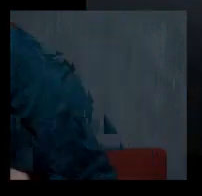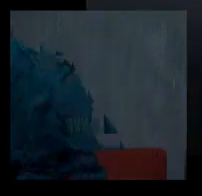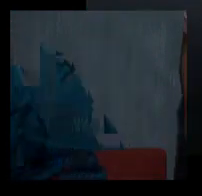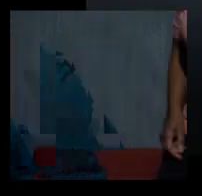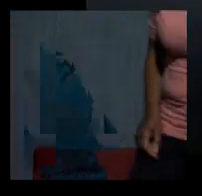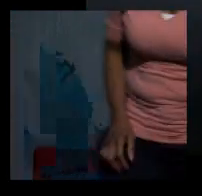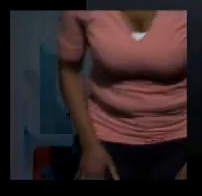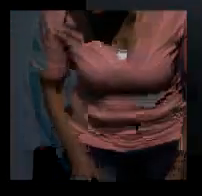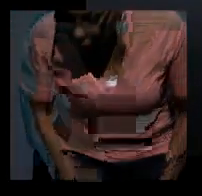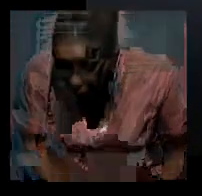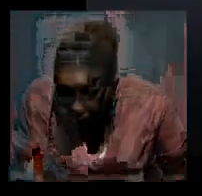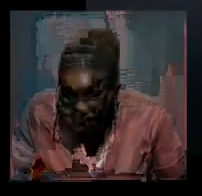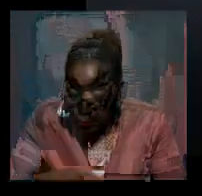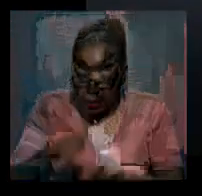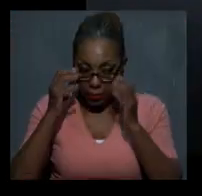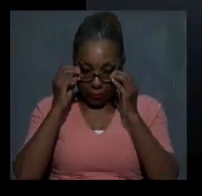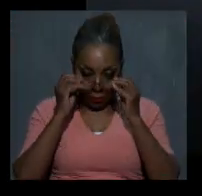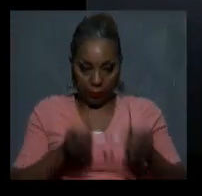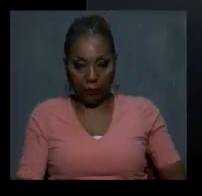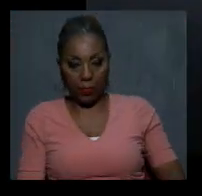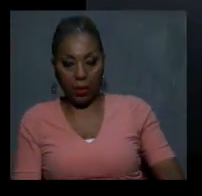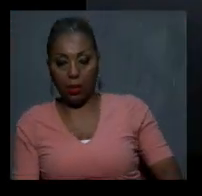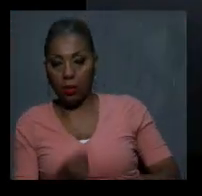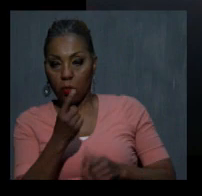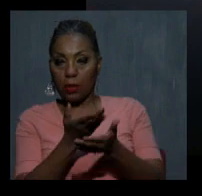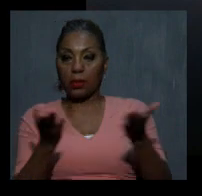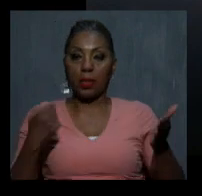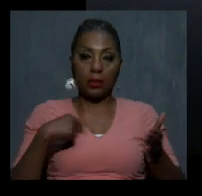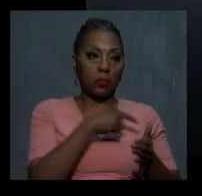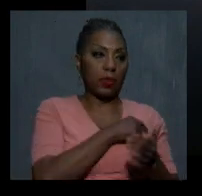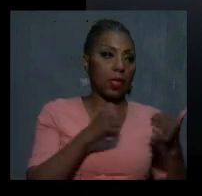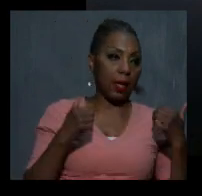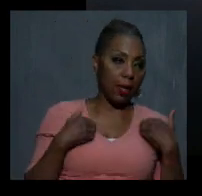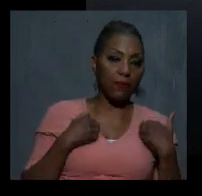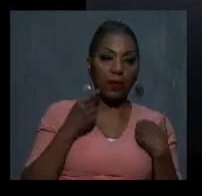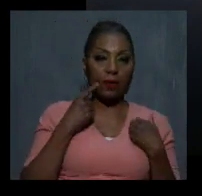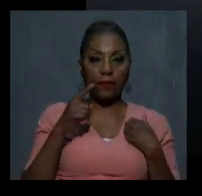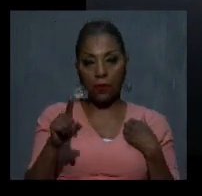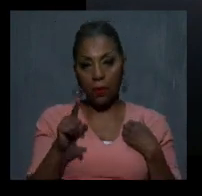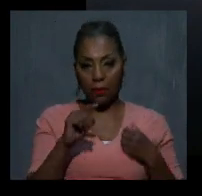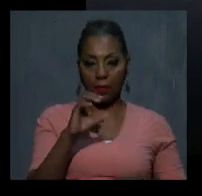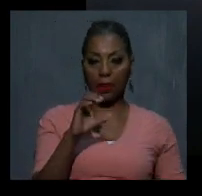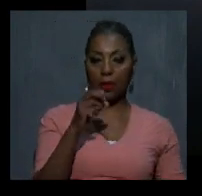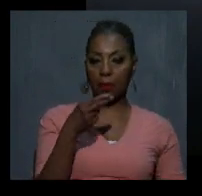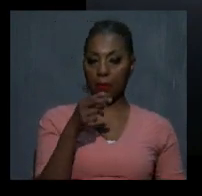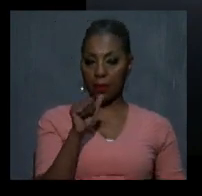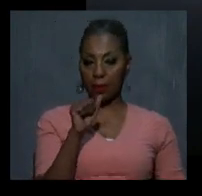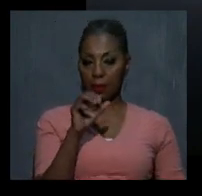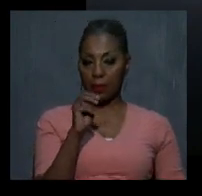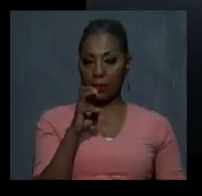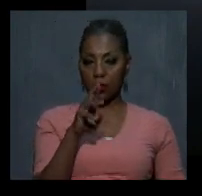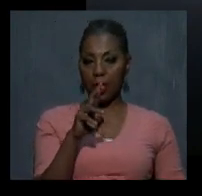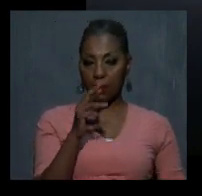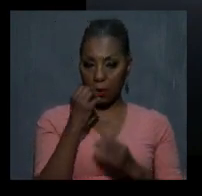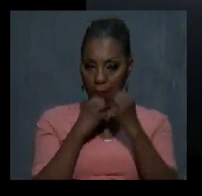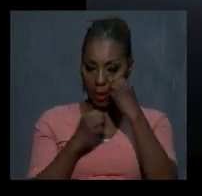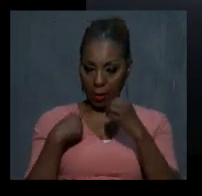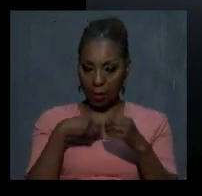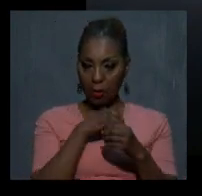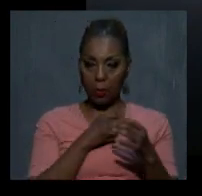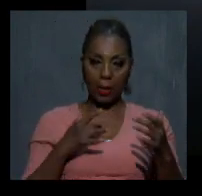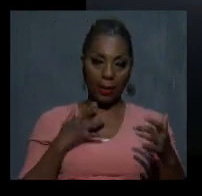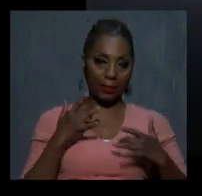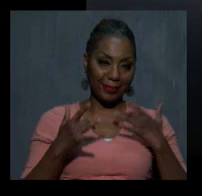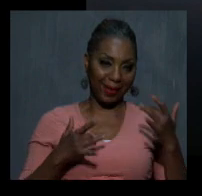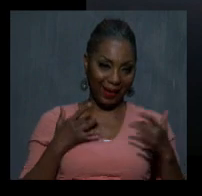And then one of the things that we're for the chamber banquet that we are really excited to share with you